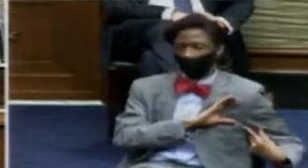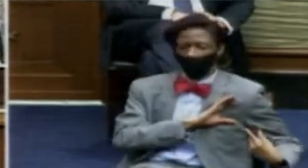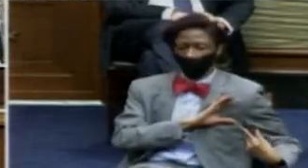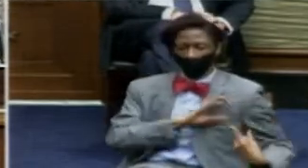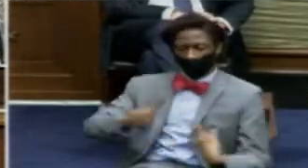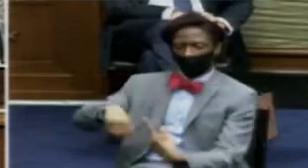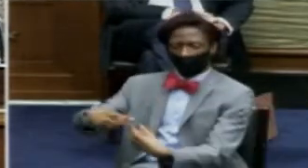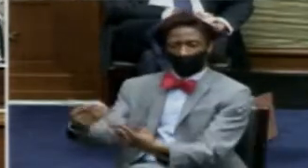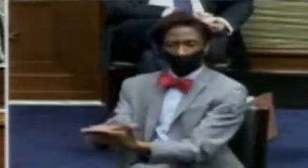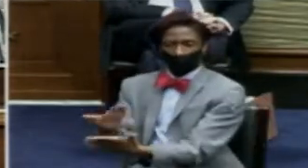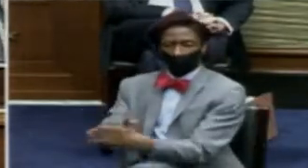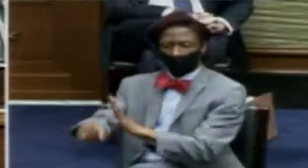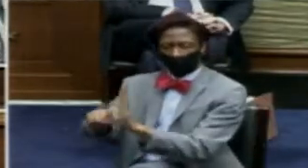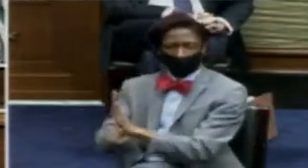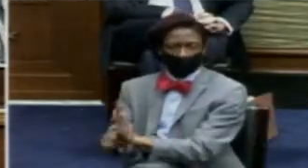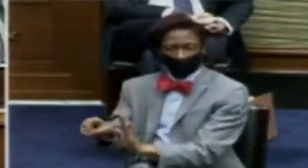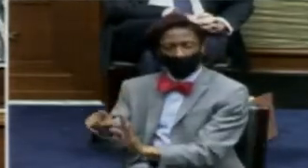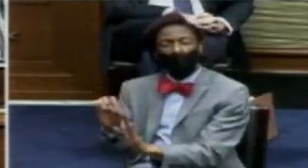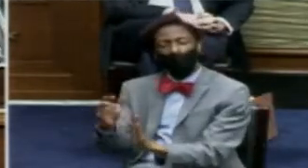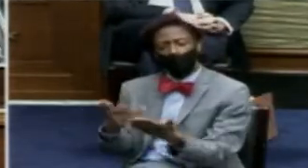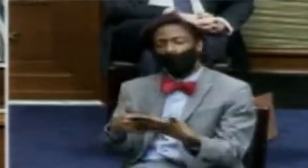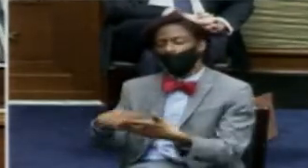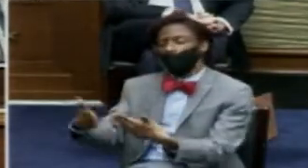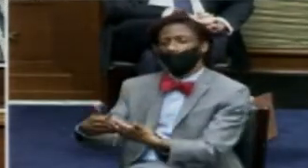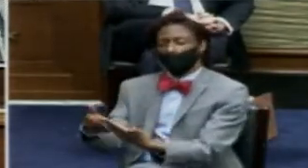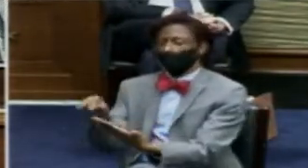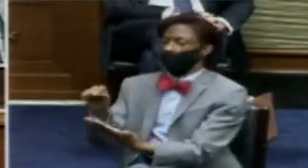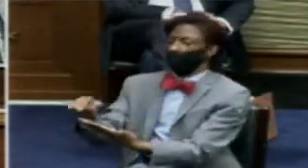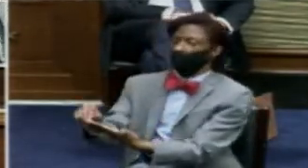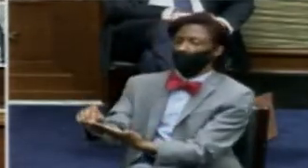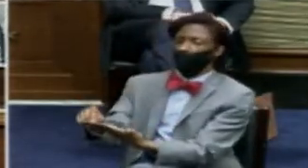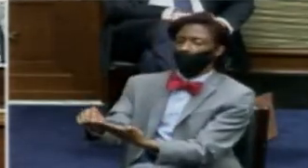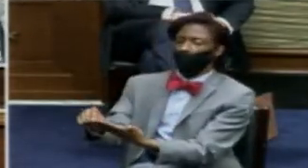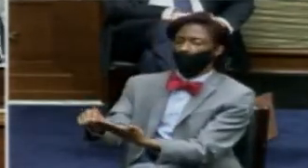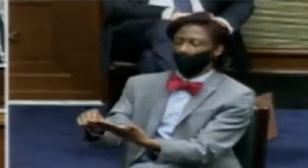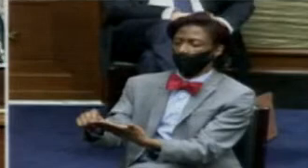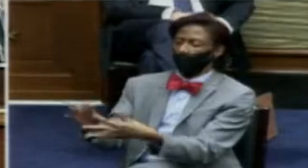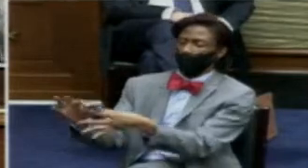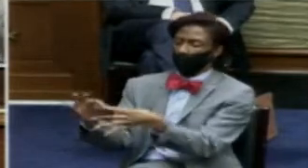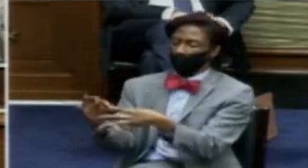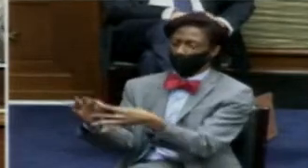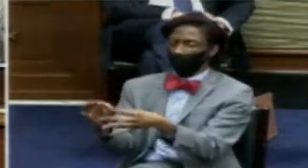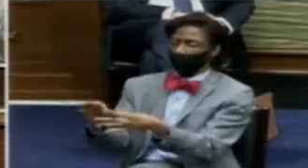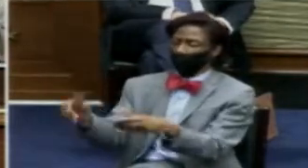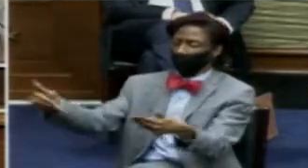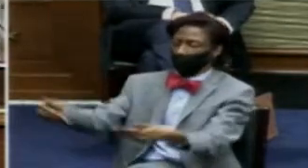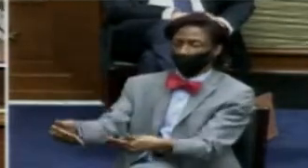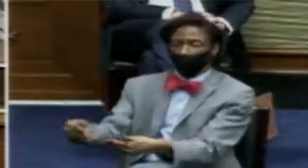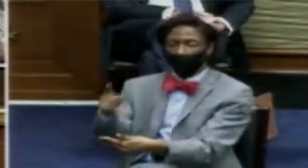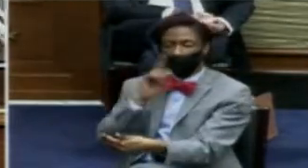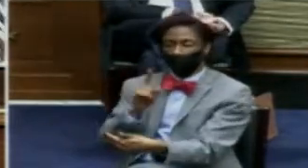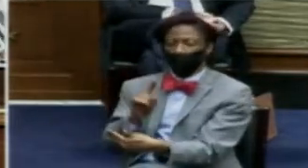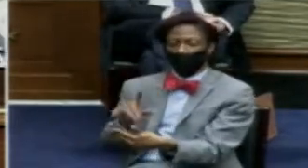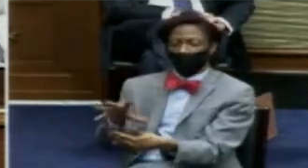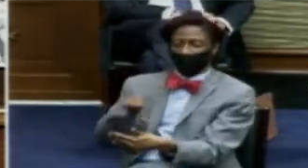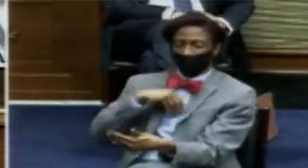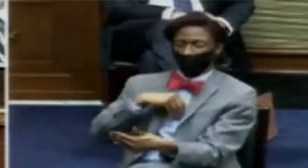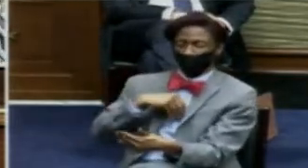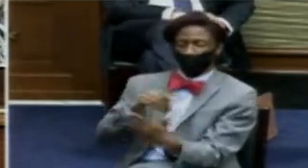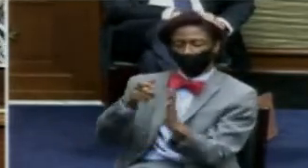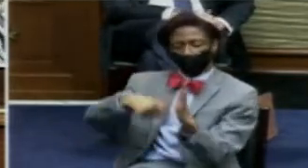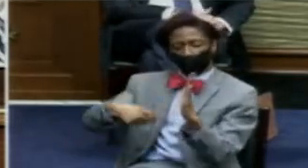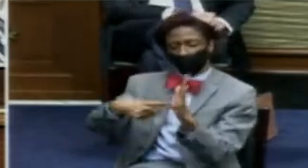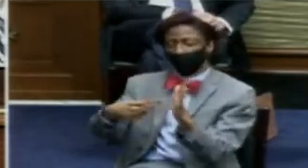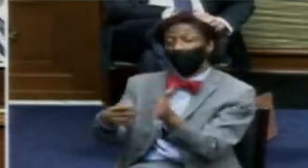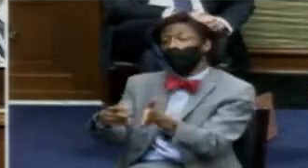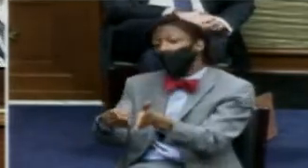new states. Let's turn to the assertion that the admissions clause requires